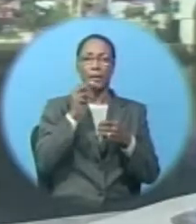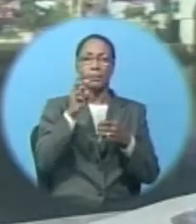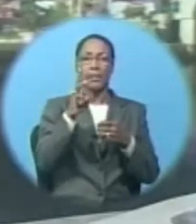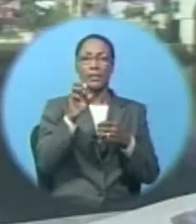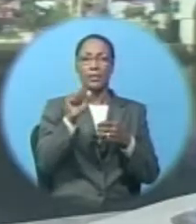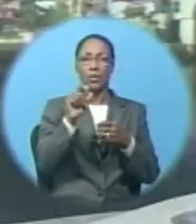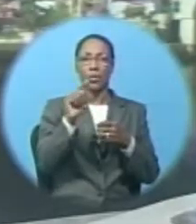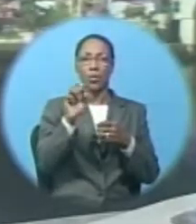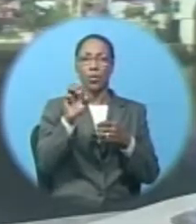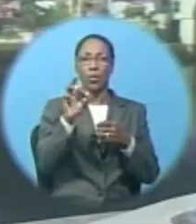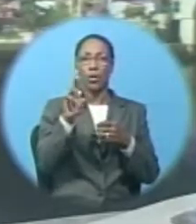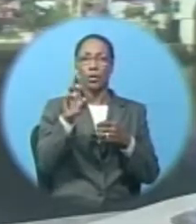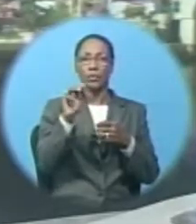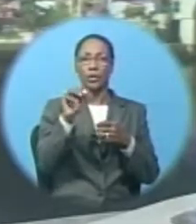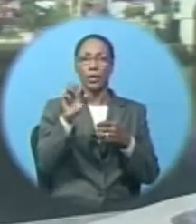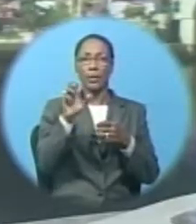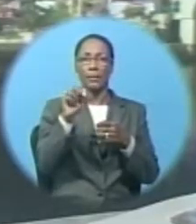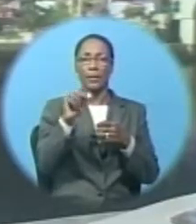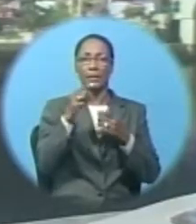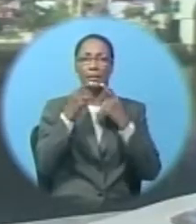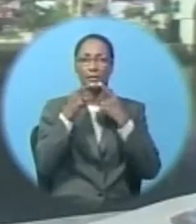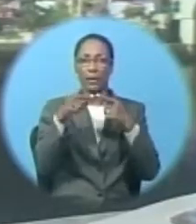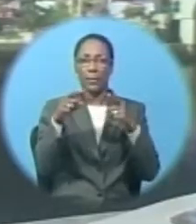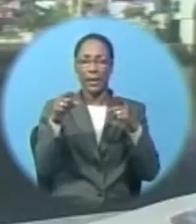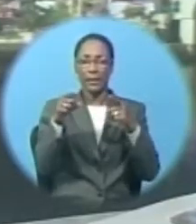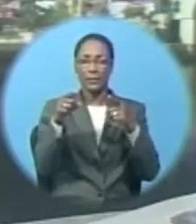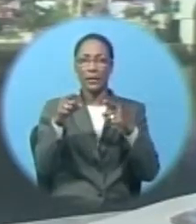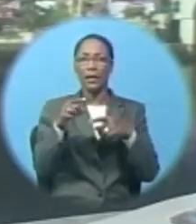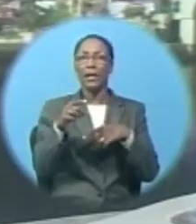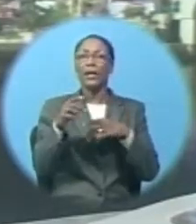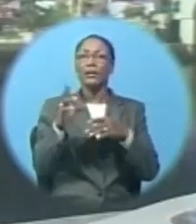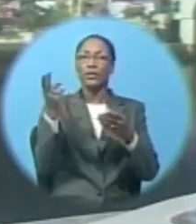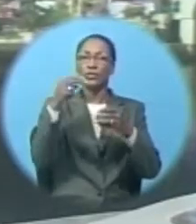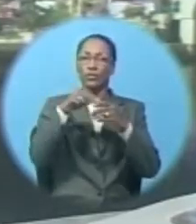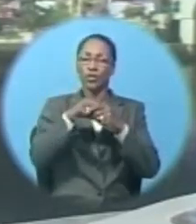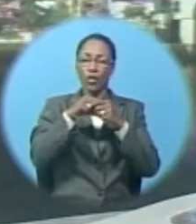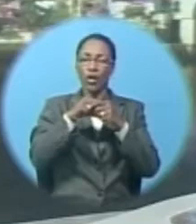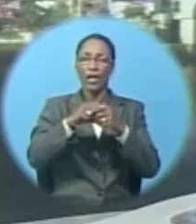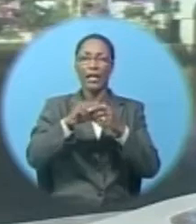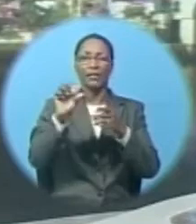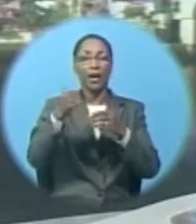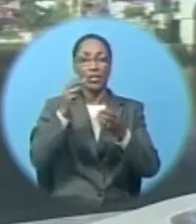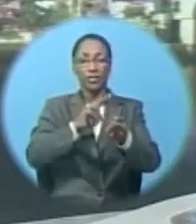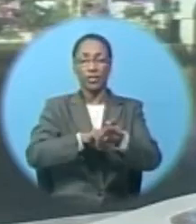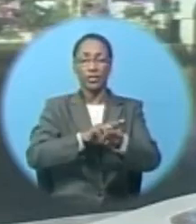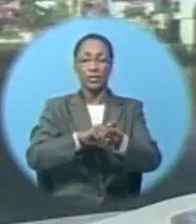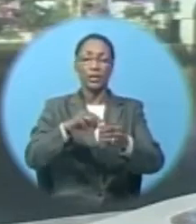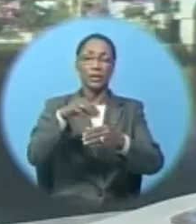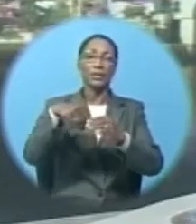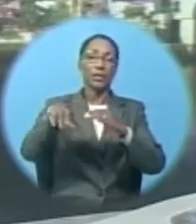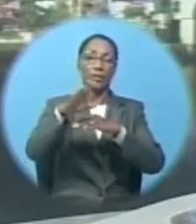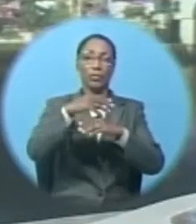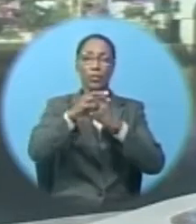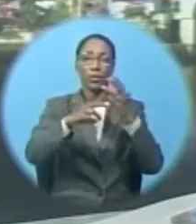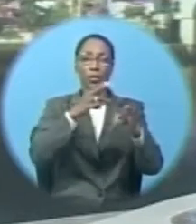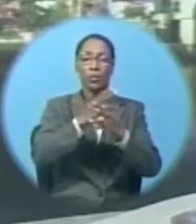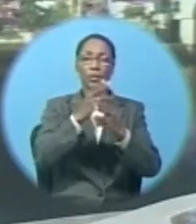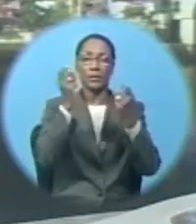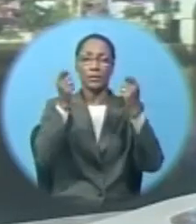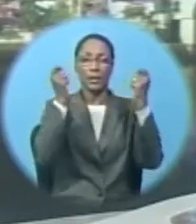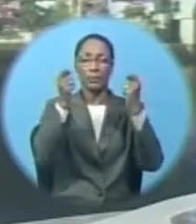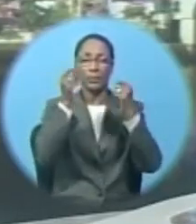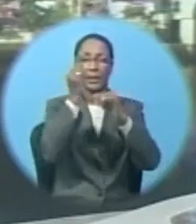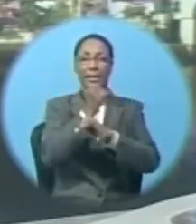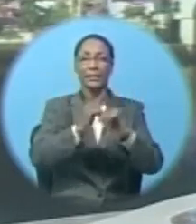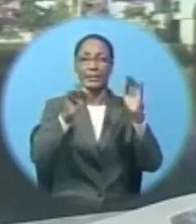Ms. Waterman's comments come as local nurses join their colleagues around the world to celebrate International Nurses Day. She says